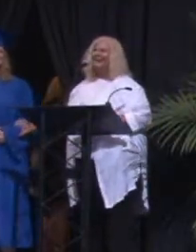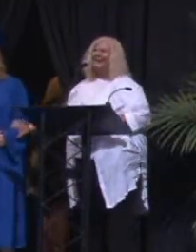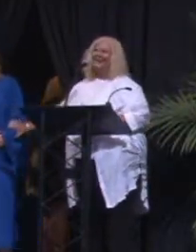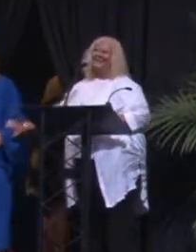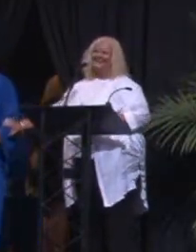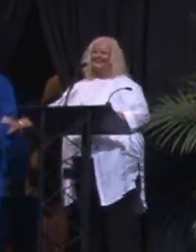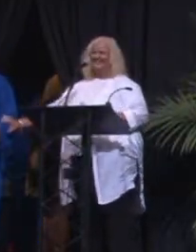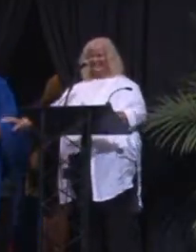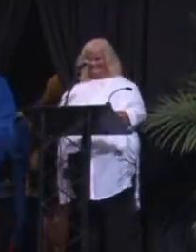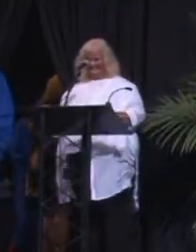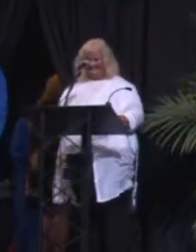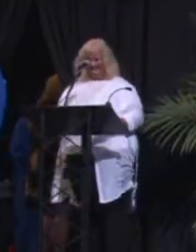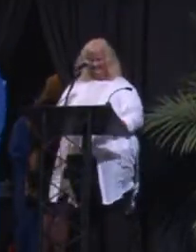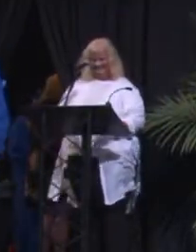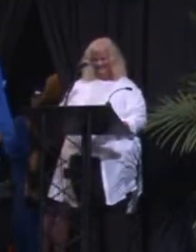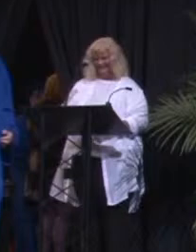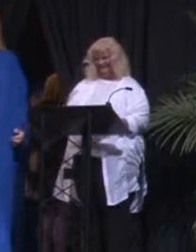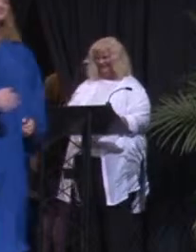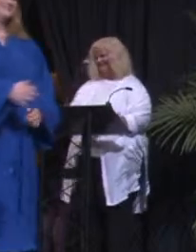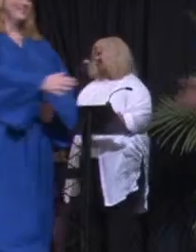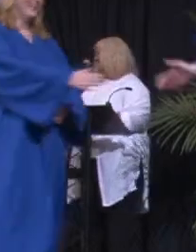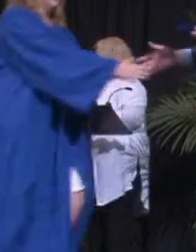Elizabeth Kohel.